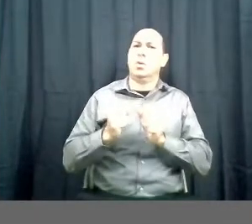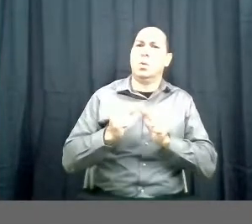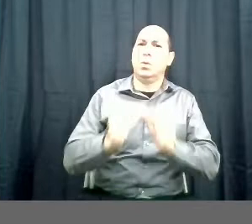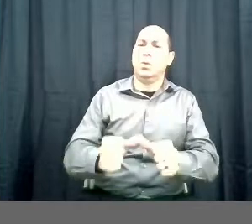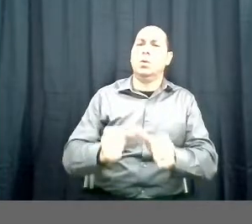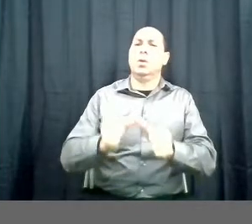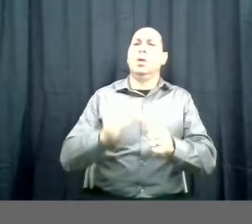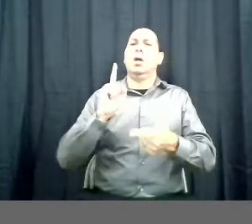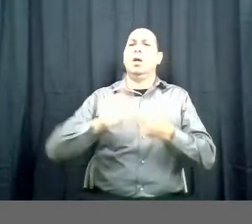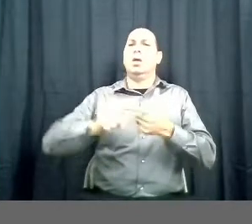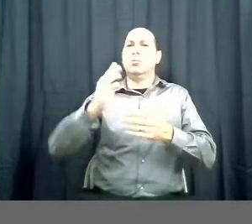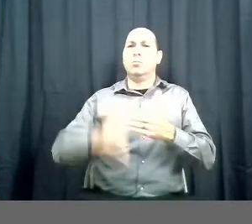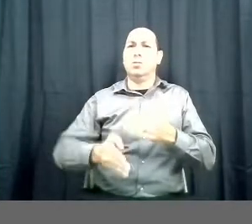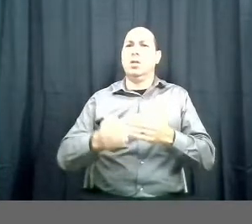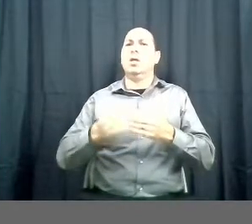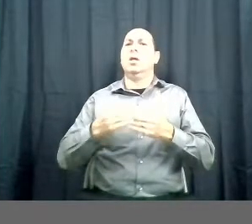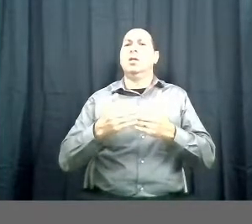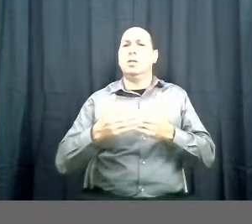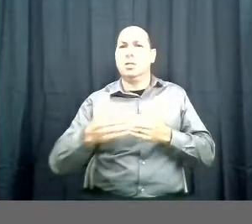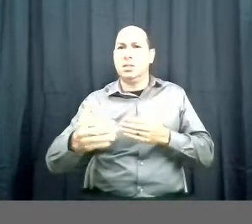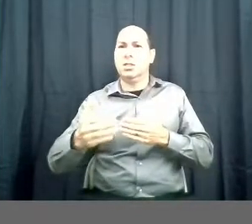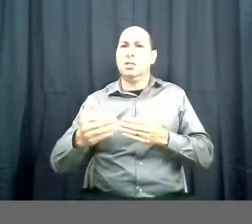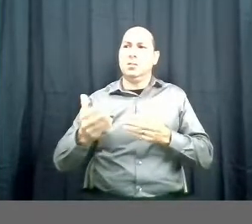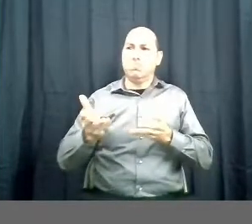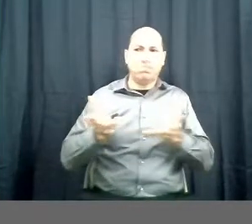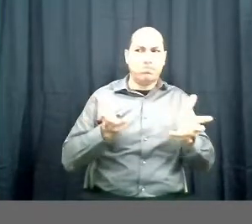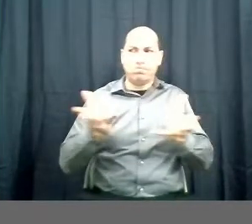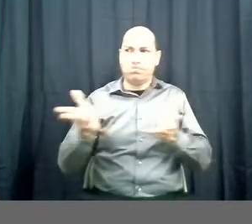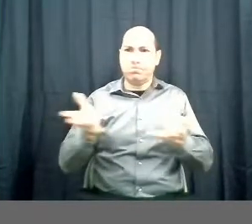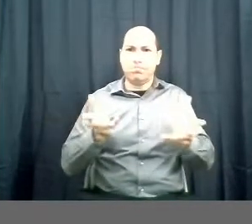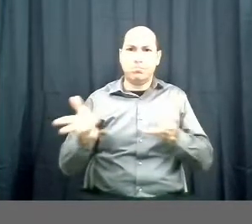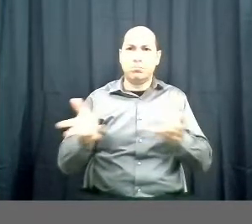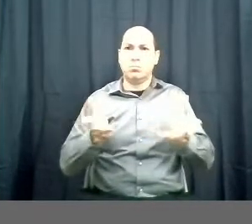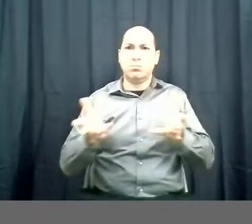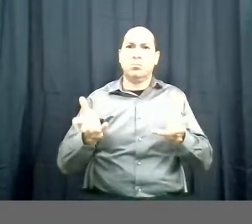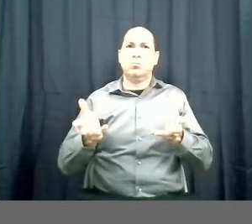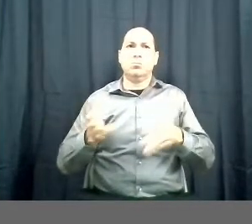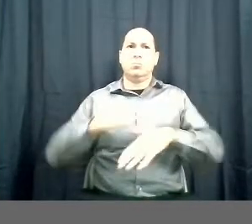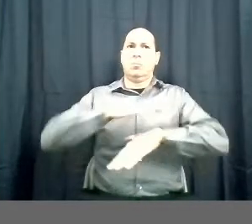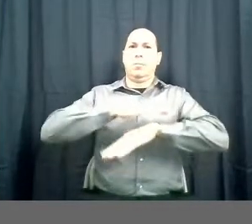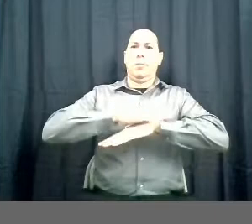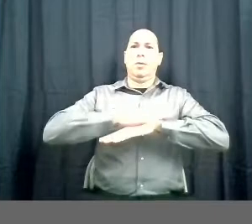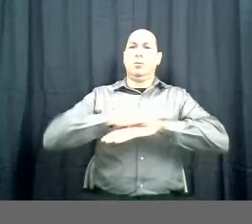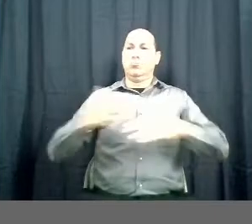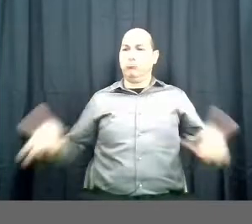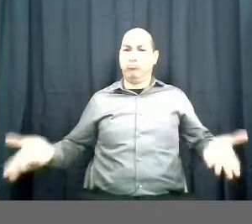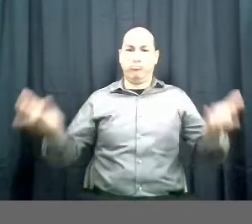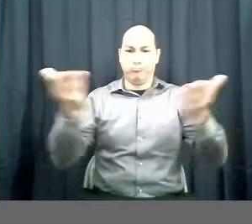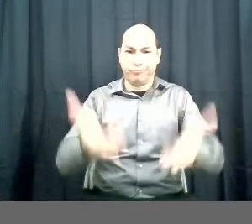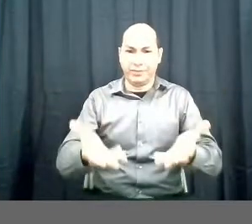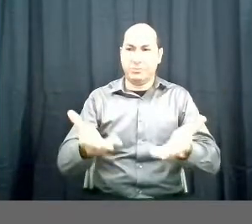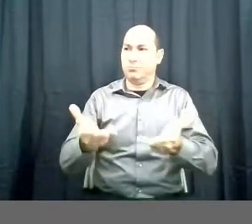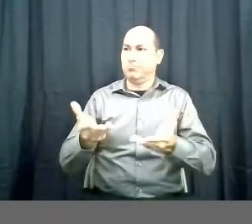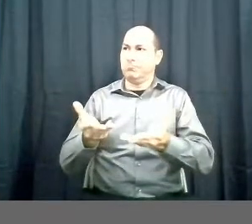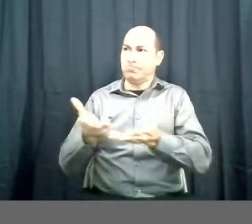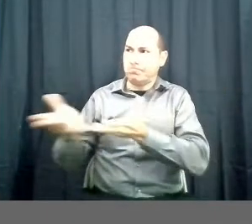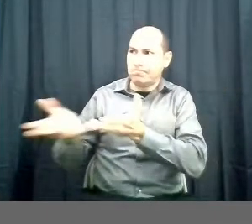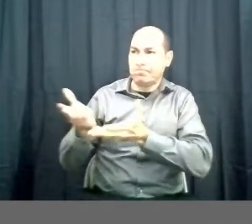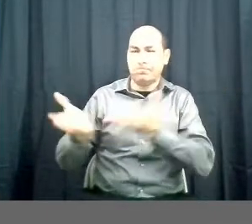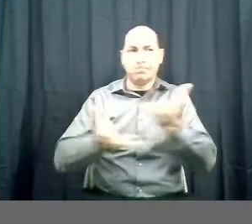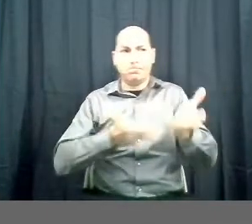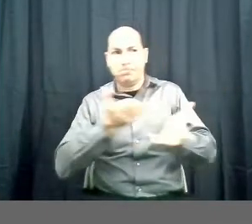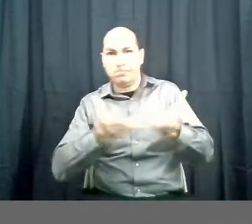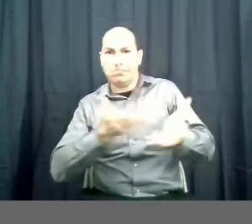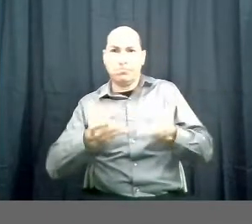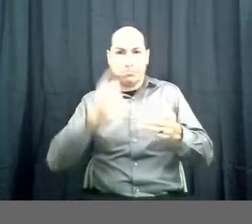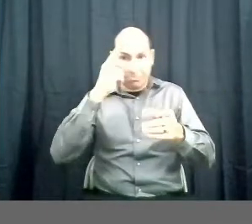into mediation, and let's get at the table and see what people say. And I think mediation should be as inclusive as